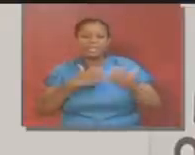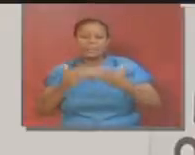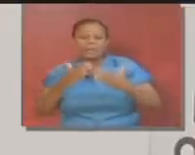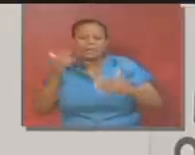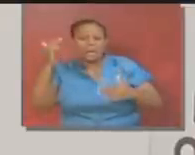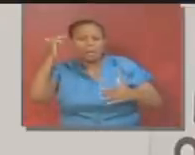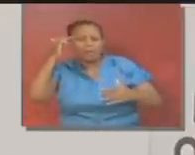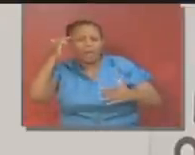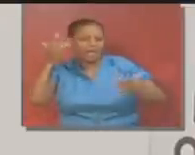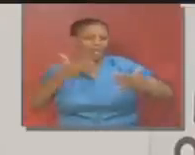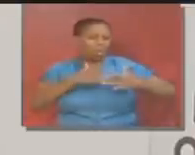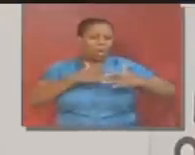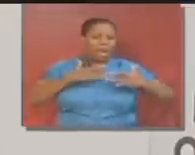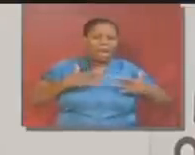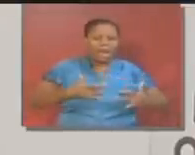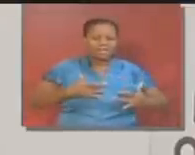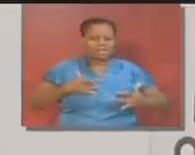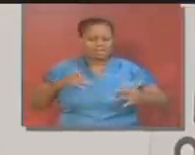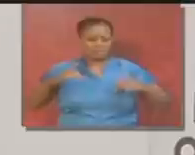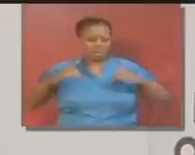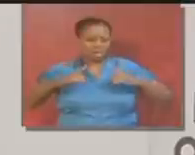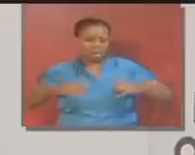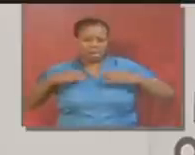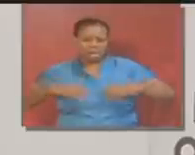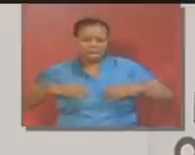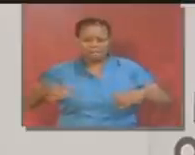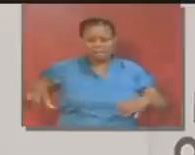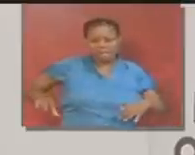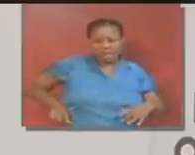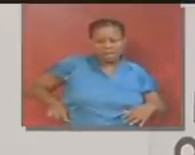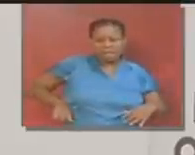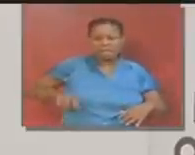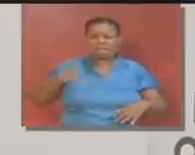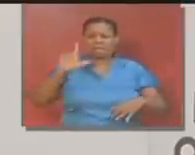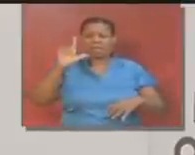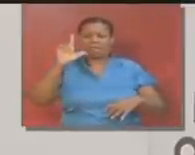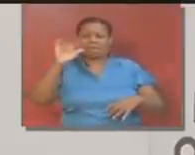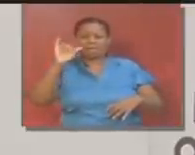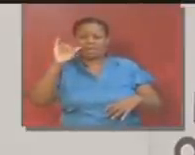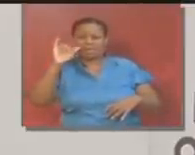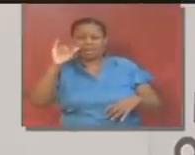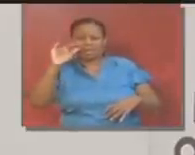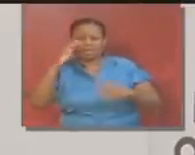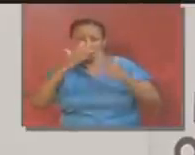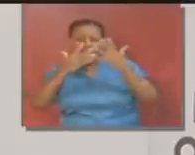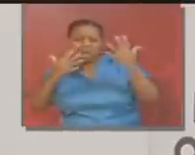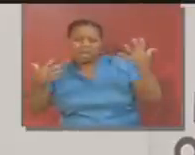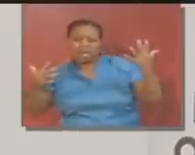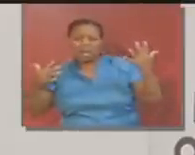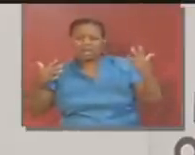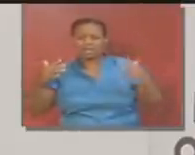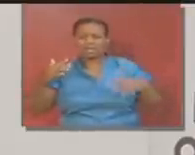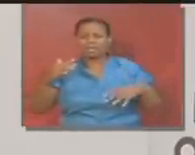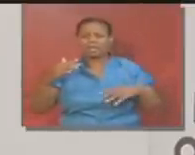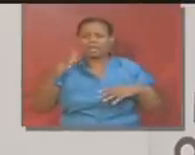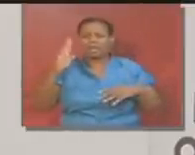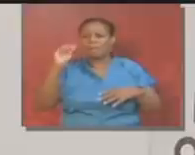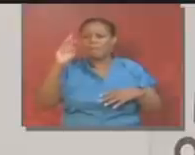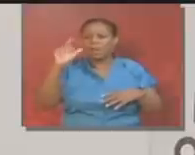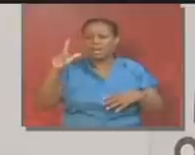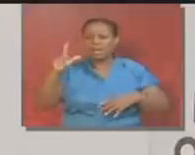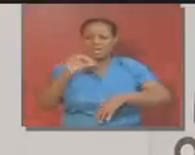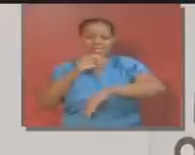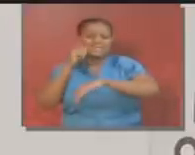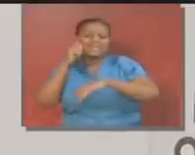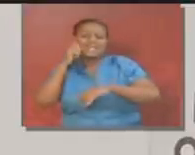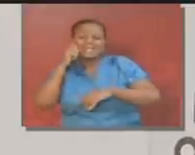kidneys, bowel, also liver, it could be blood, it could be also the skin. And so when you're looking at it, it must be at